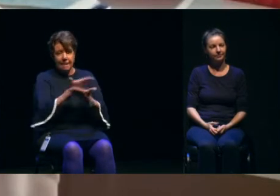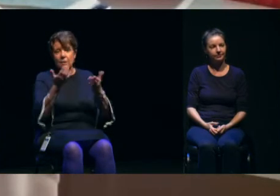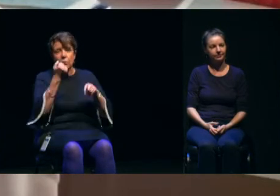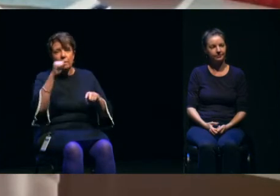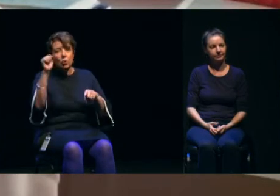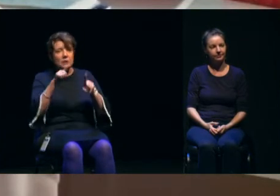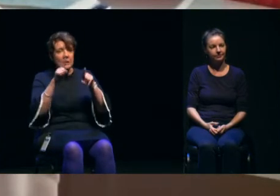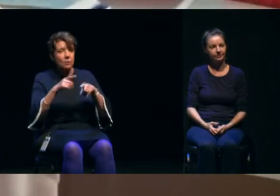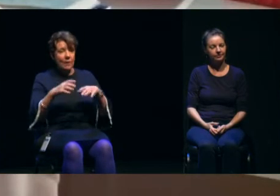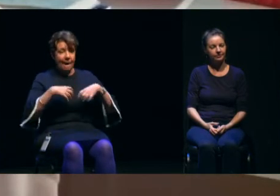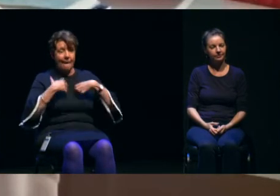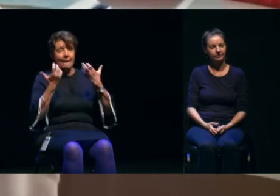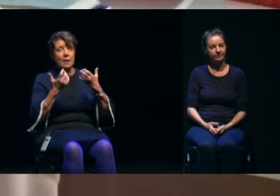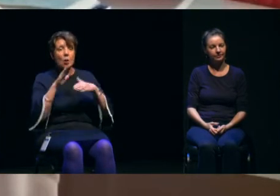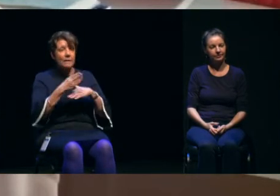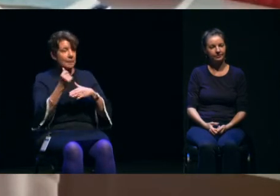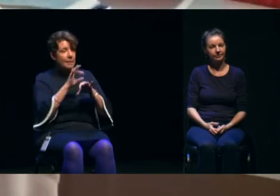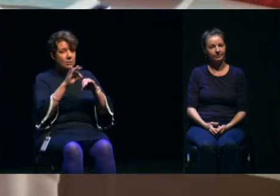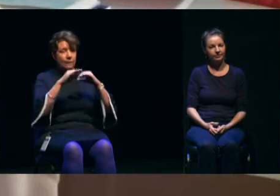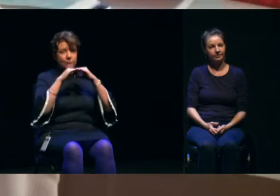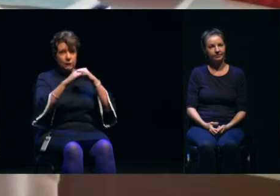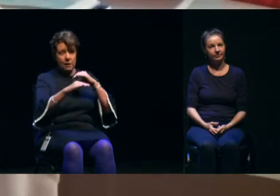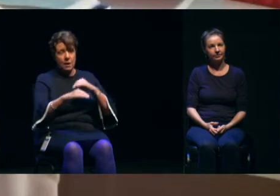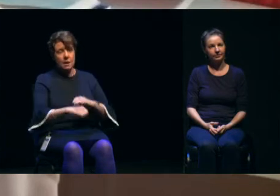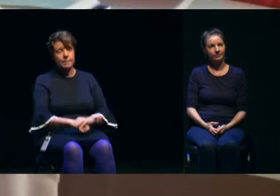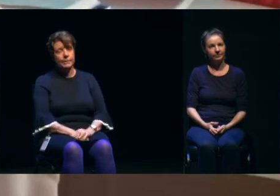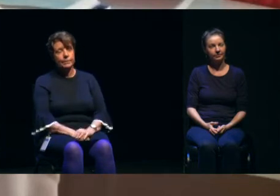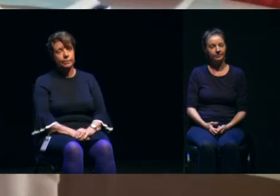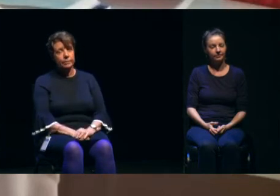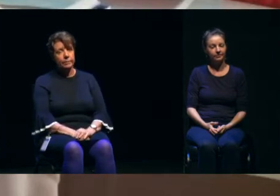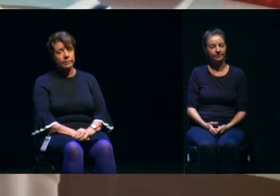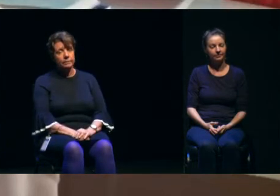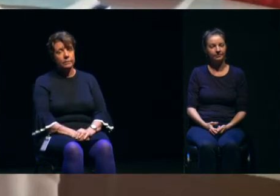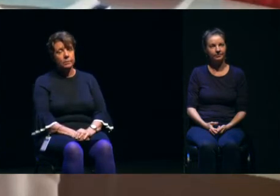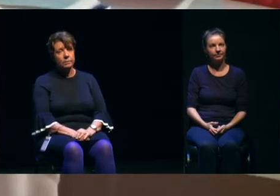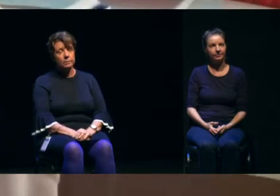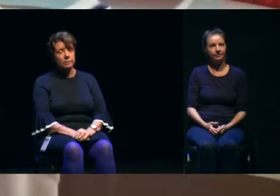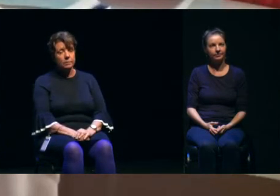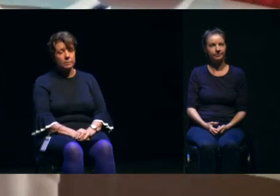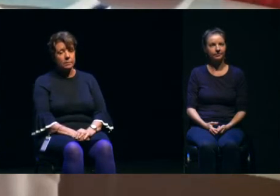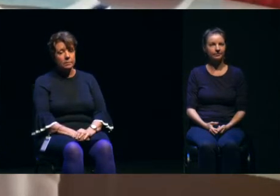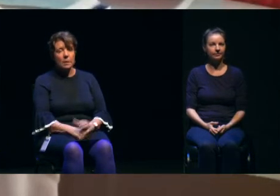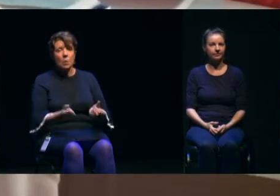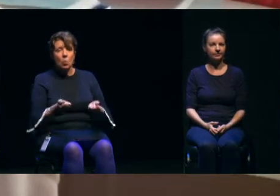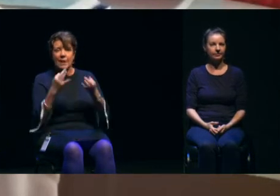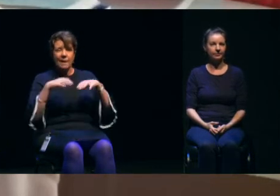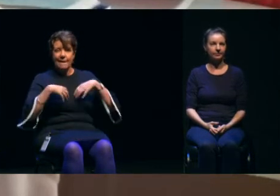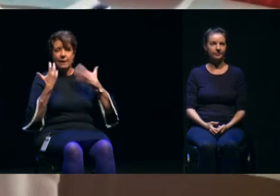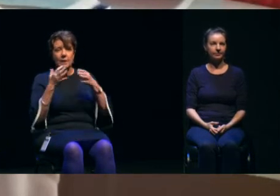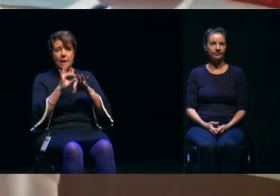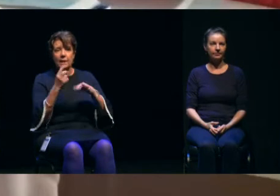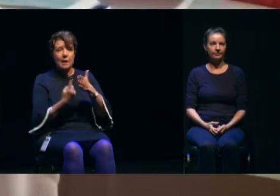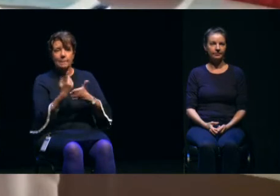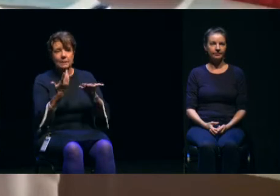anger at something that is unfair. And without the anger, nothing